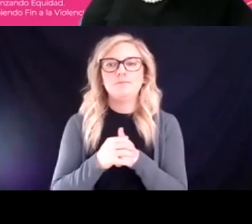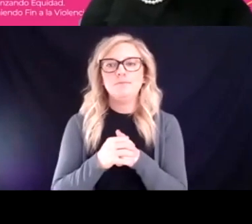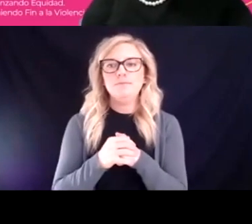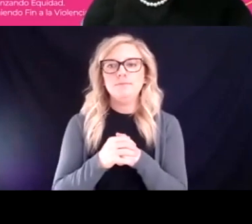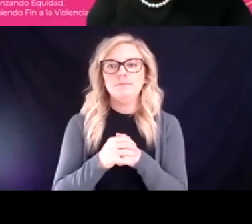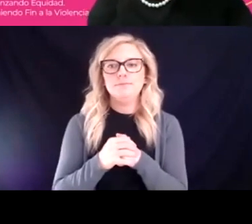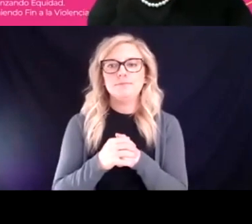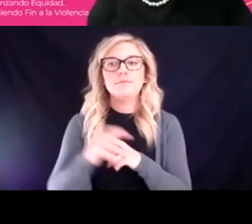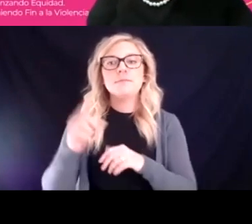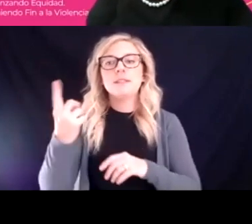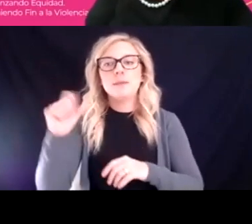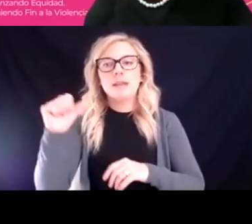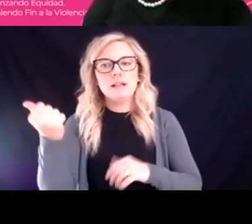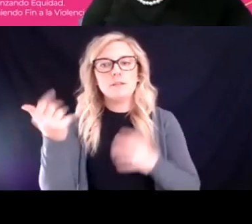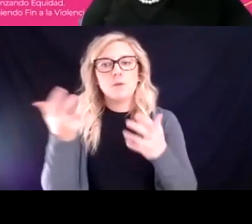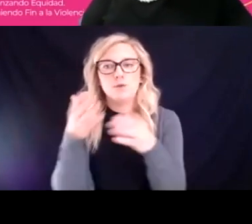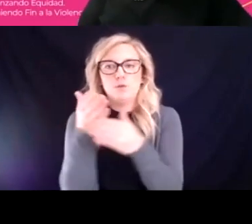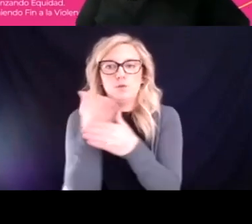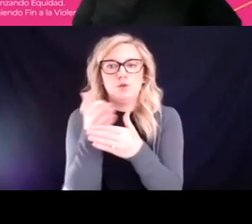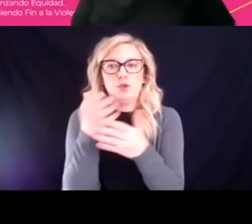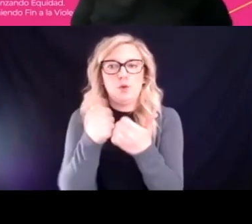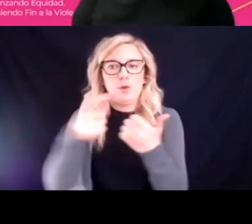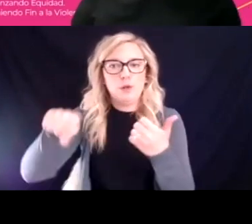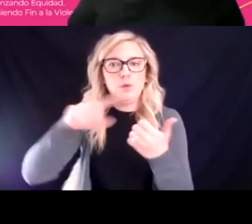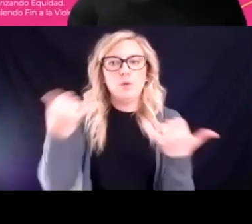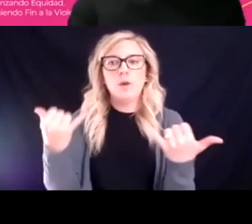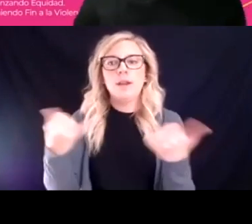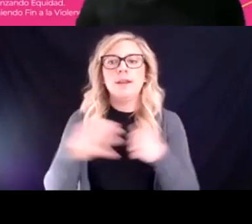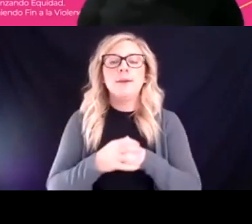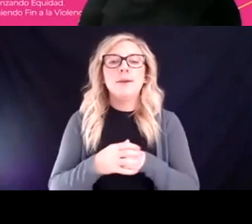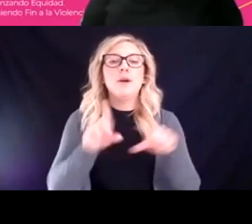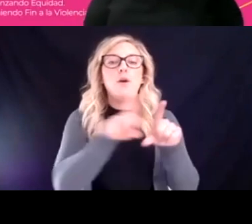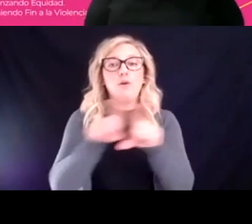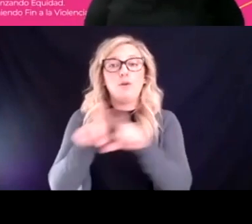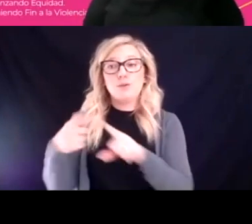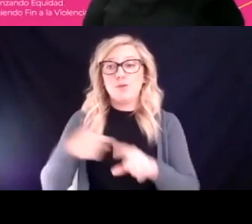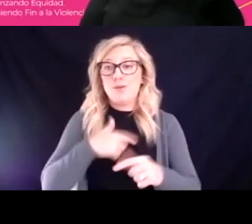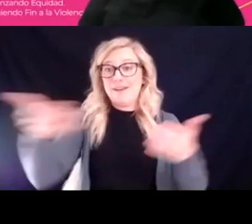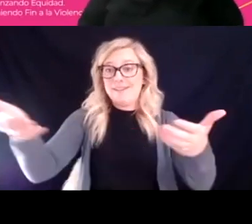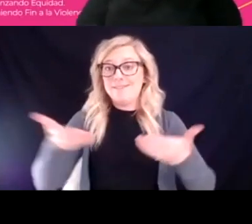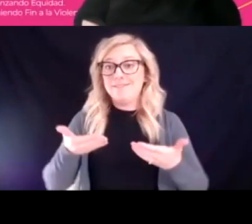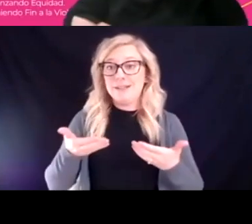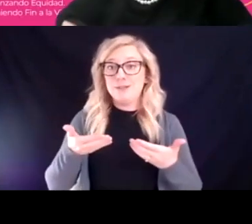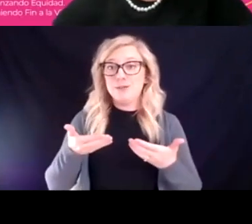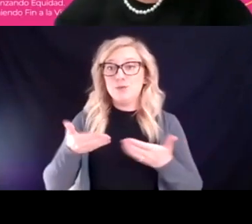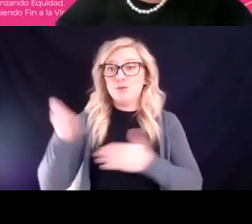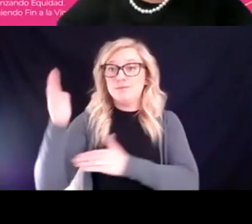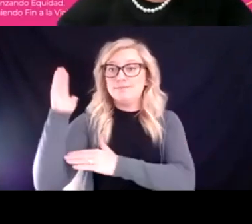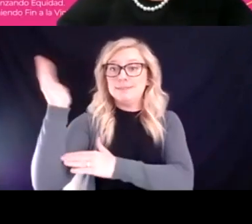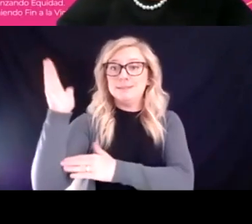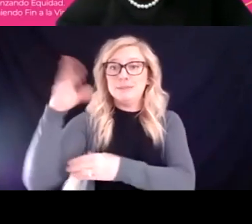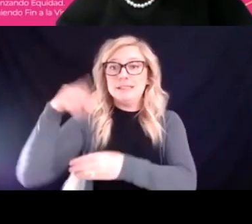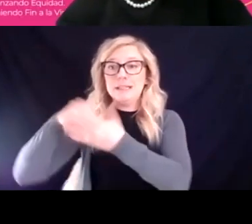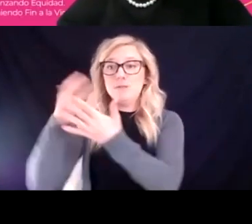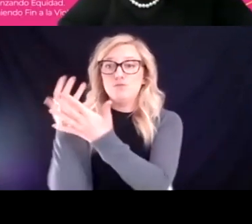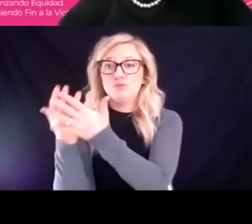Another thing I would like to share with you is that we've also been invited to speak in the prisons, in the jails,